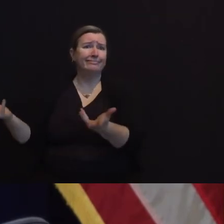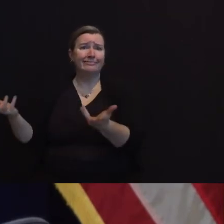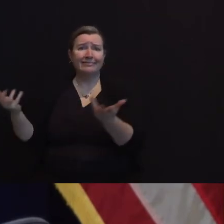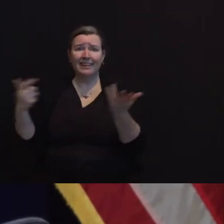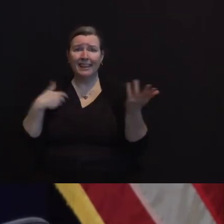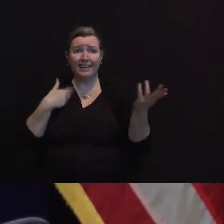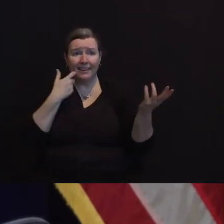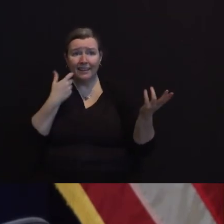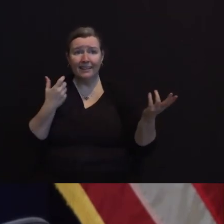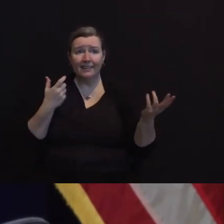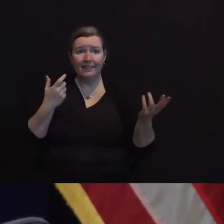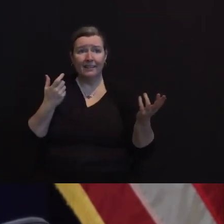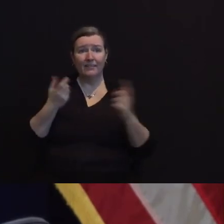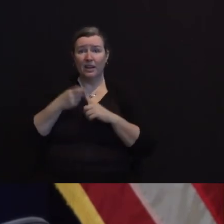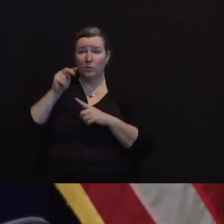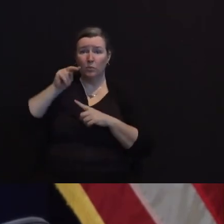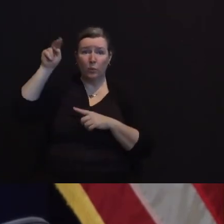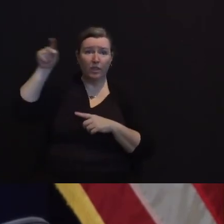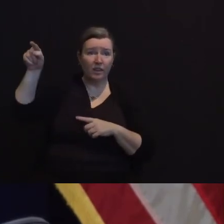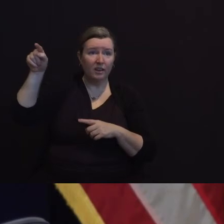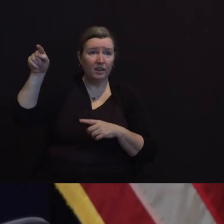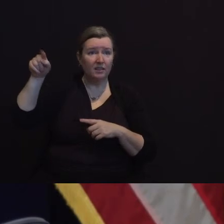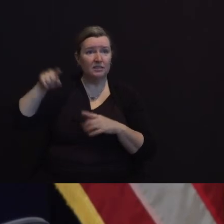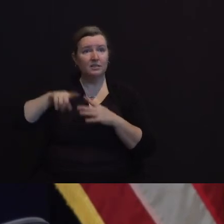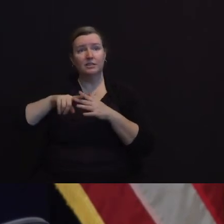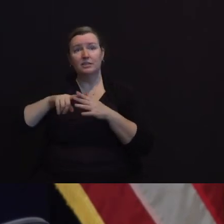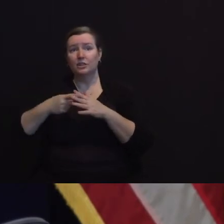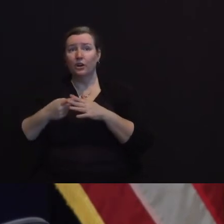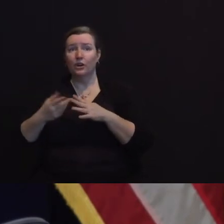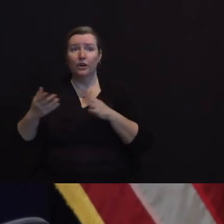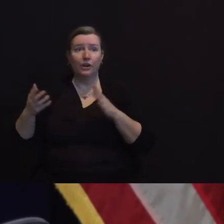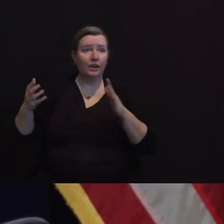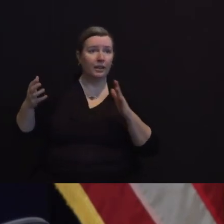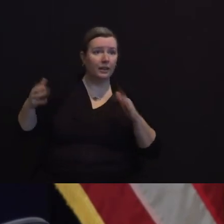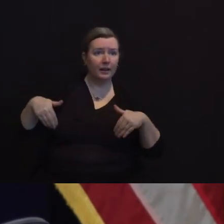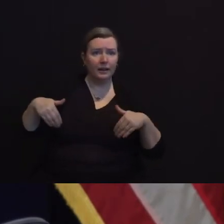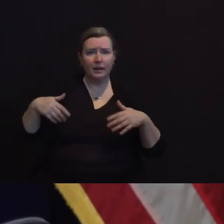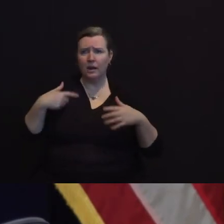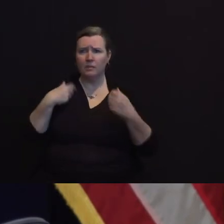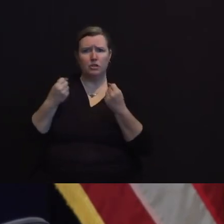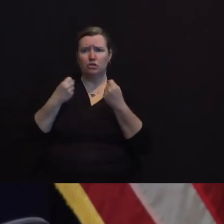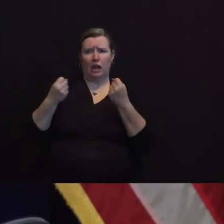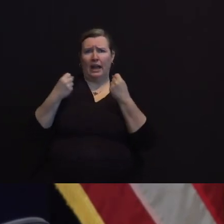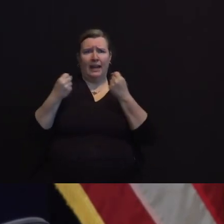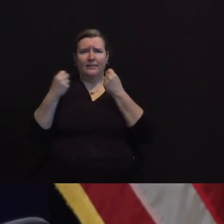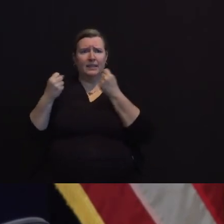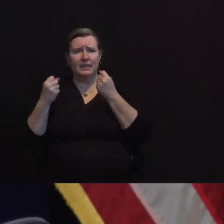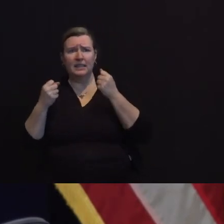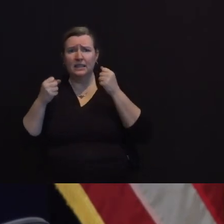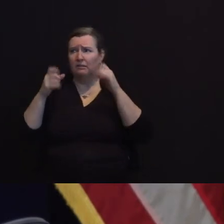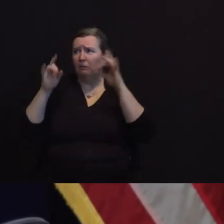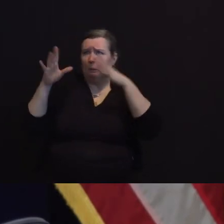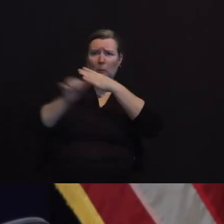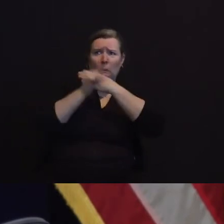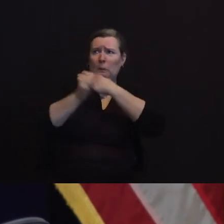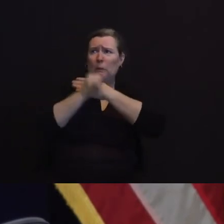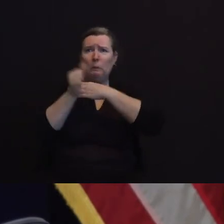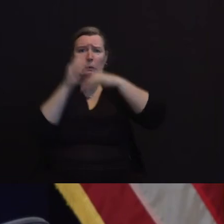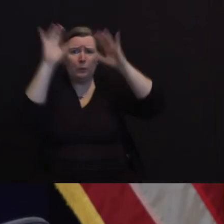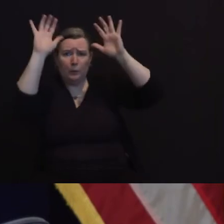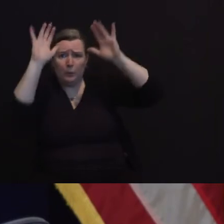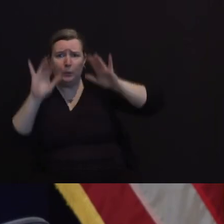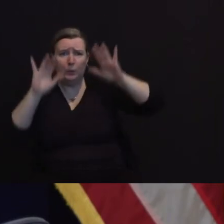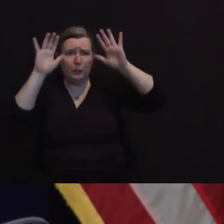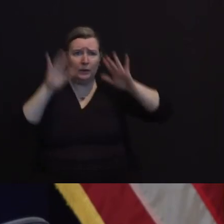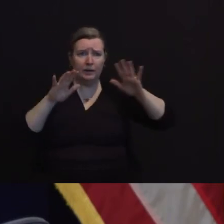but it was a little bit dicey on my ride up on 78 yesterday afternoon. And we're also watching another storm, Gov, that looks like it's a Sunday,